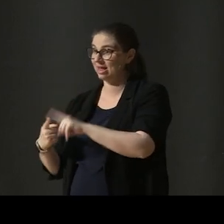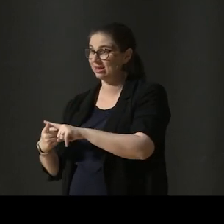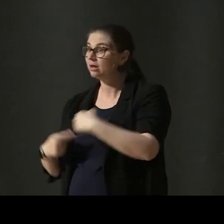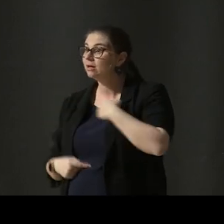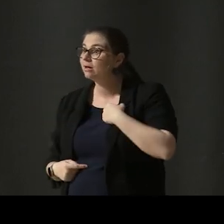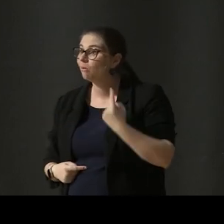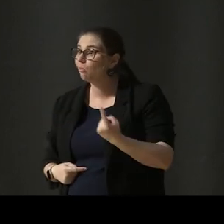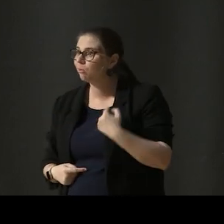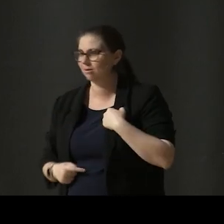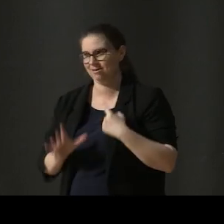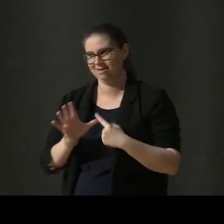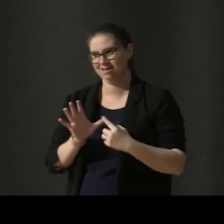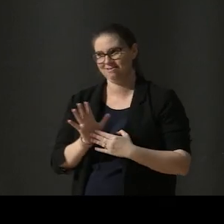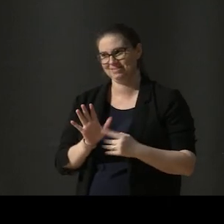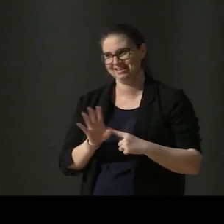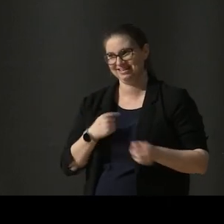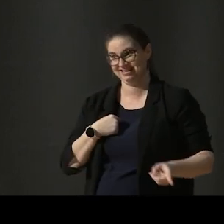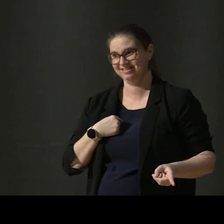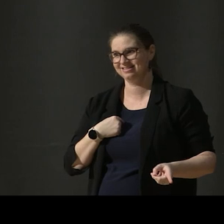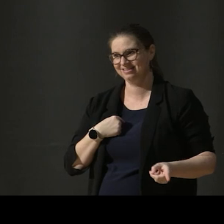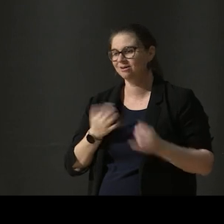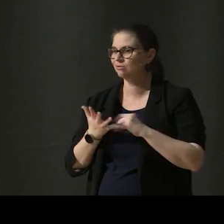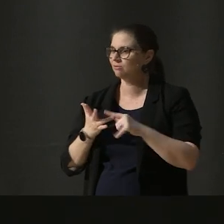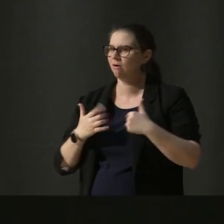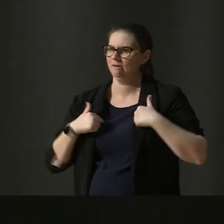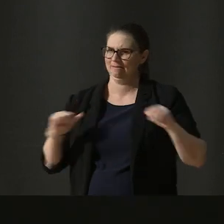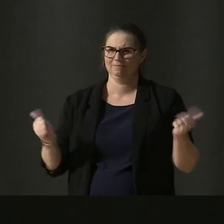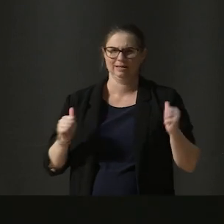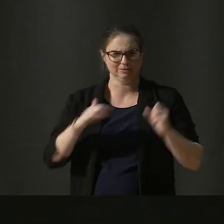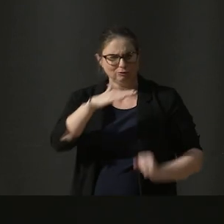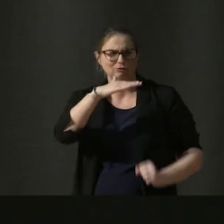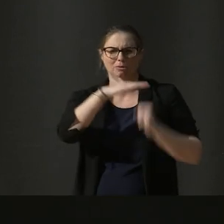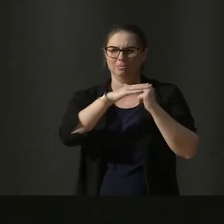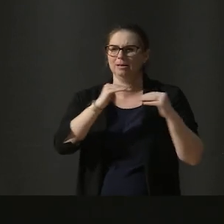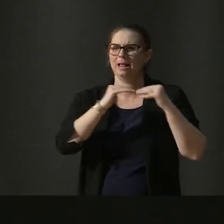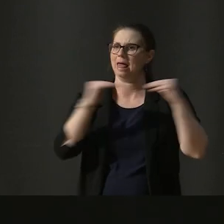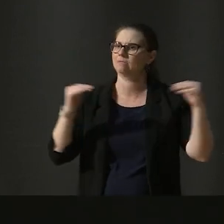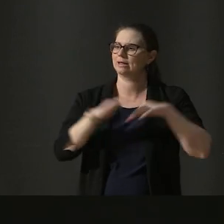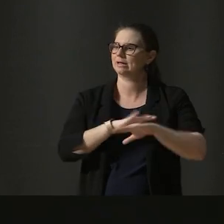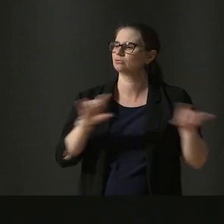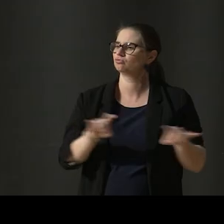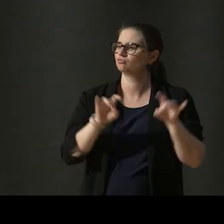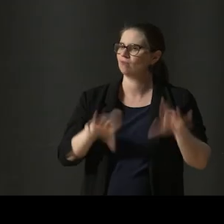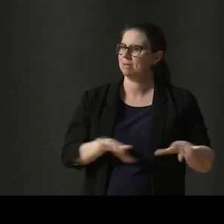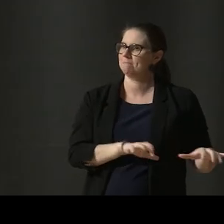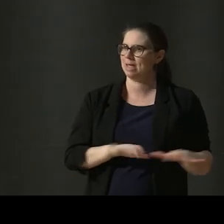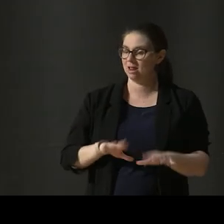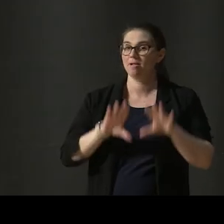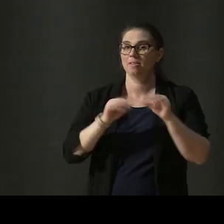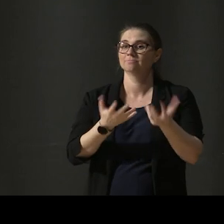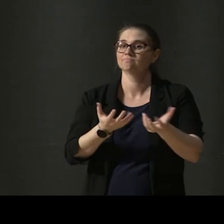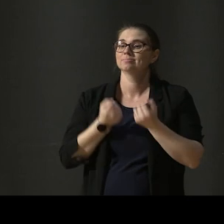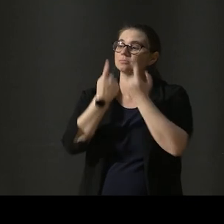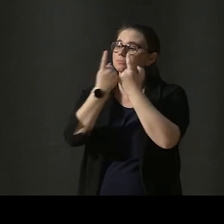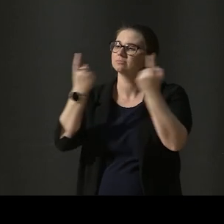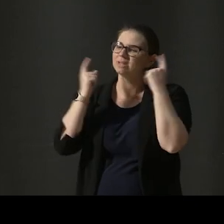I finished grade 8 piano in primary school. That's the highest numeric level of assessment in Australia. Then I graduated with my diploma in